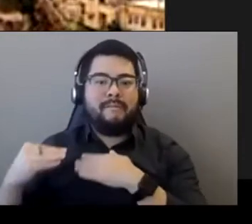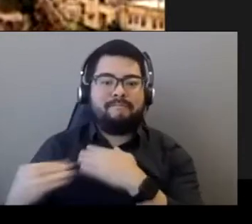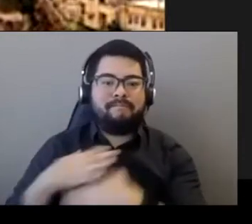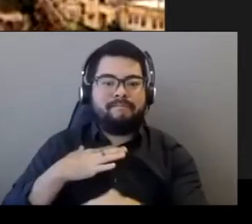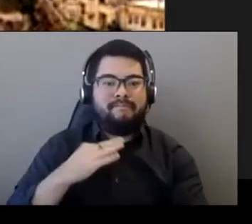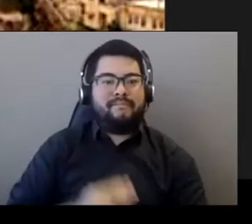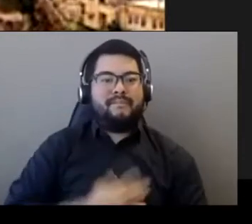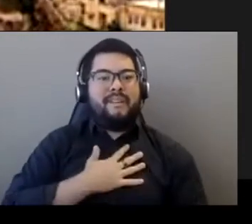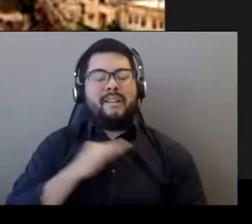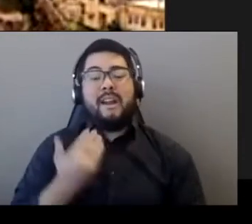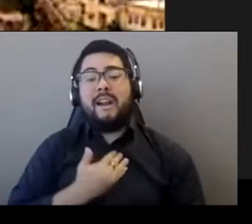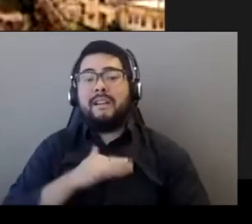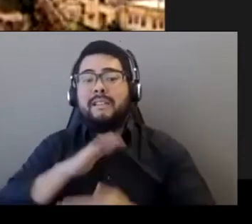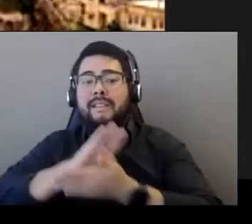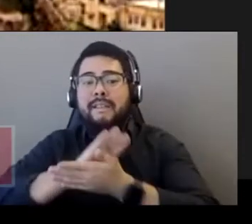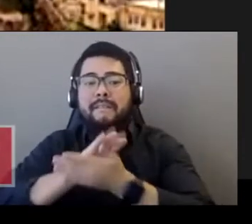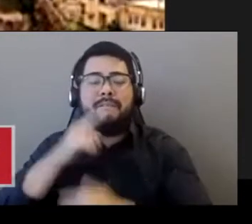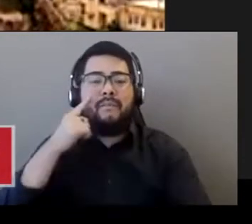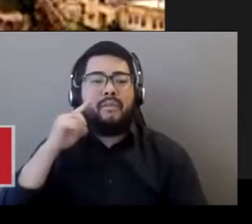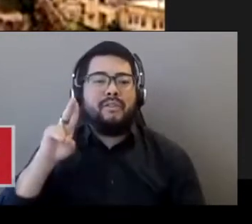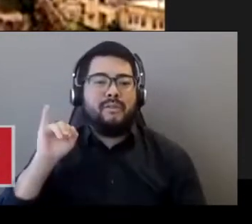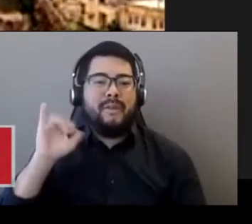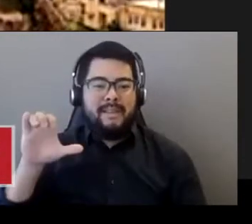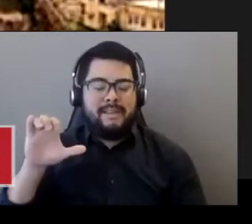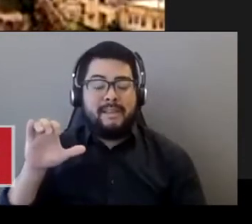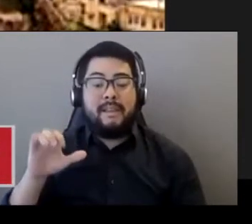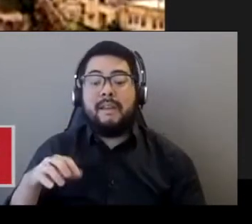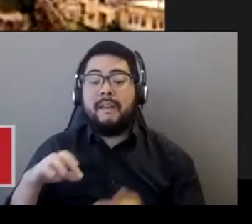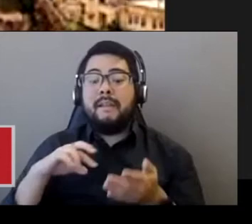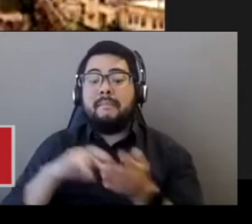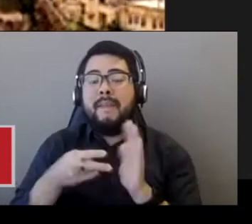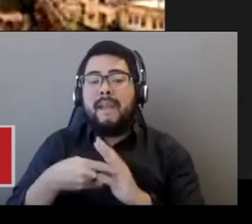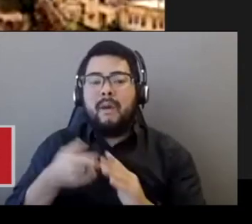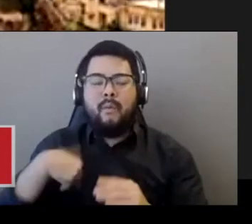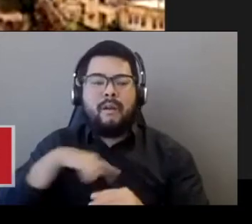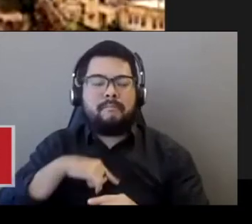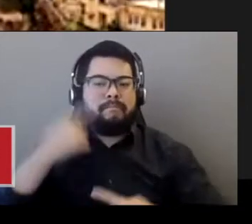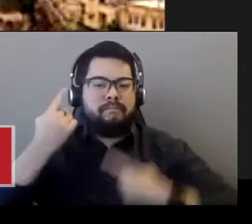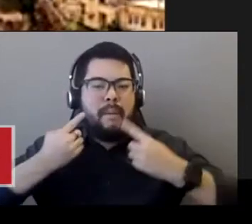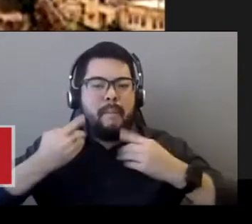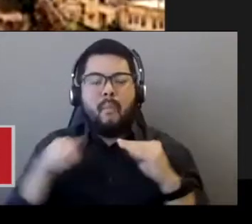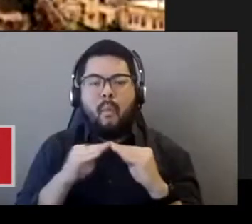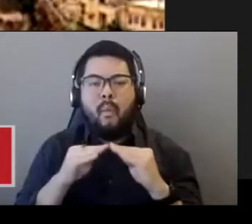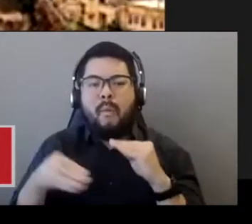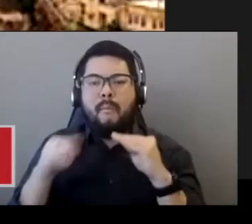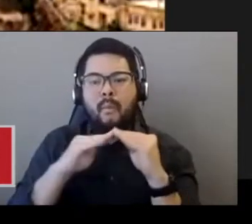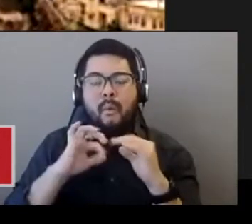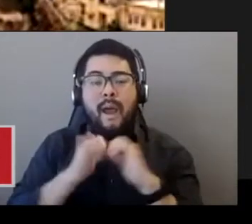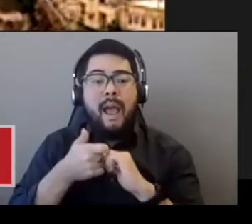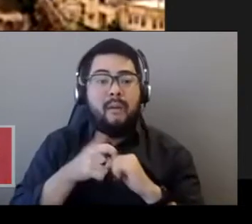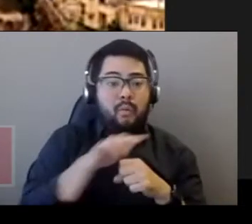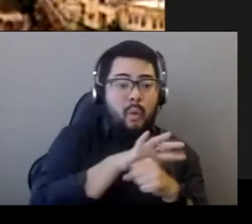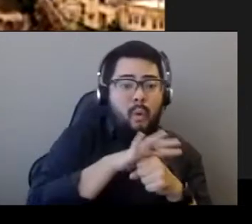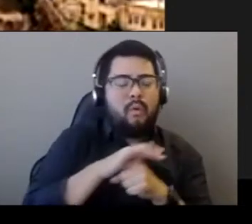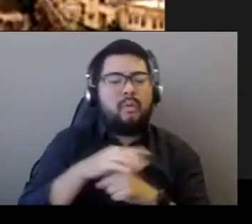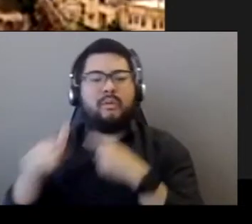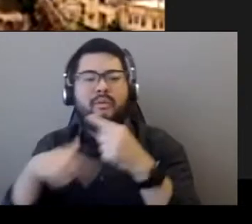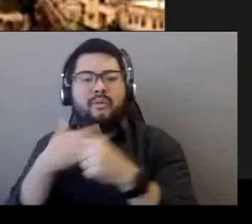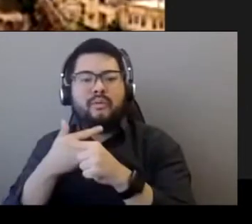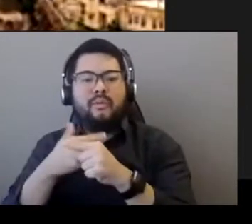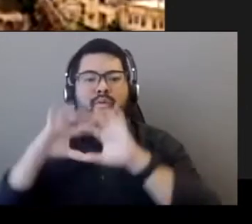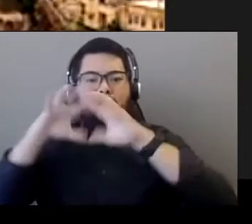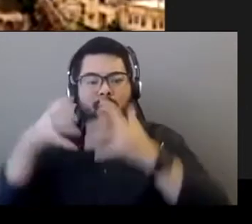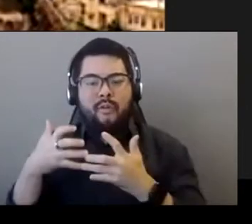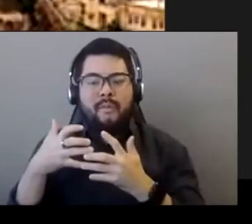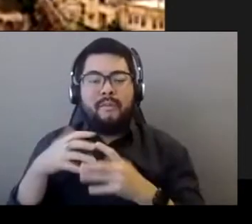at UIC to take more and more seriously the ways local and global forms of